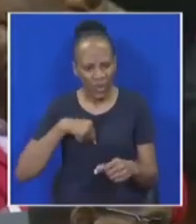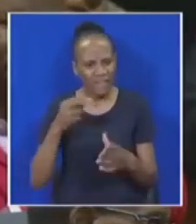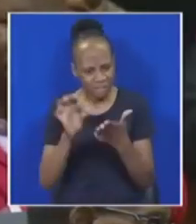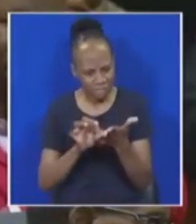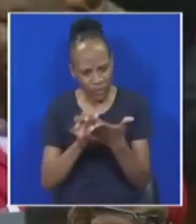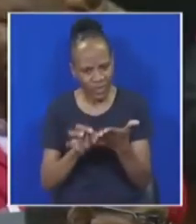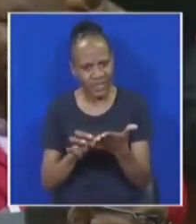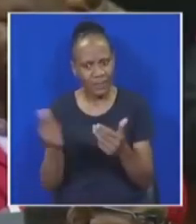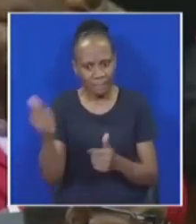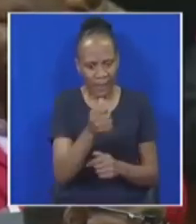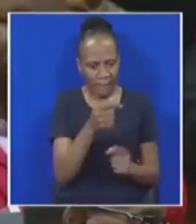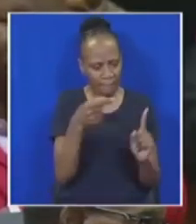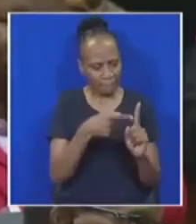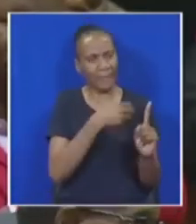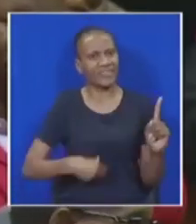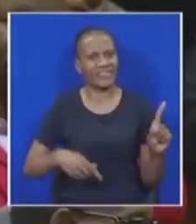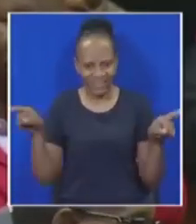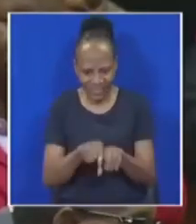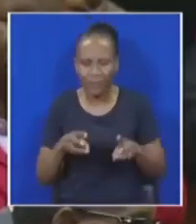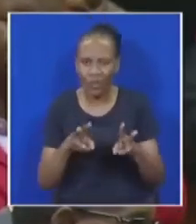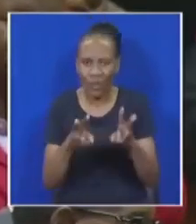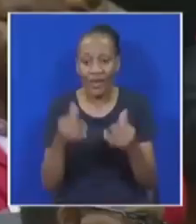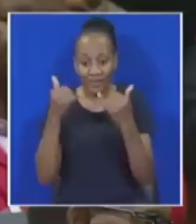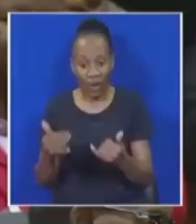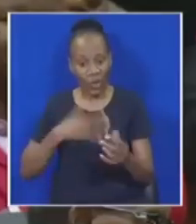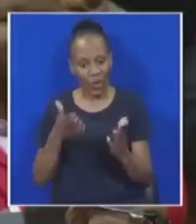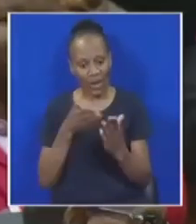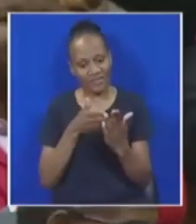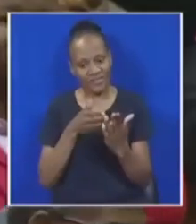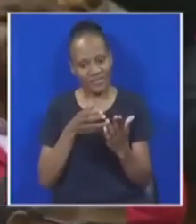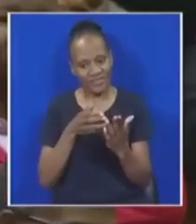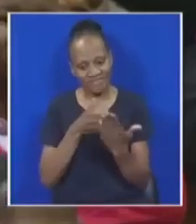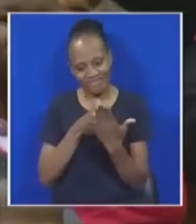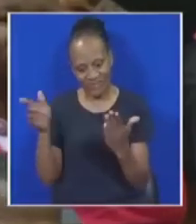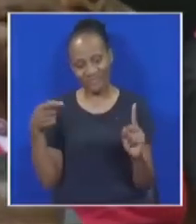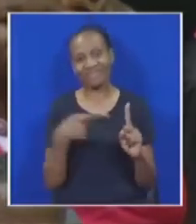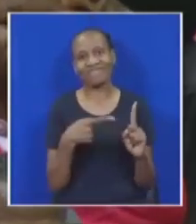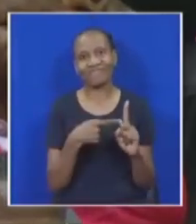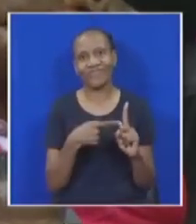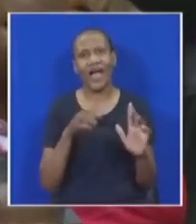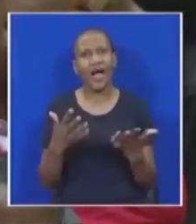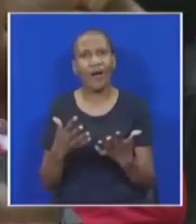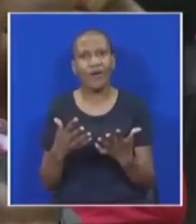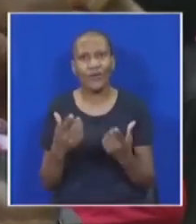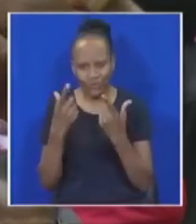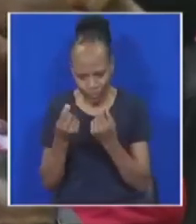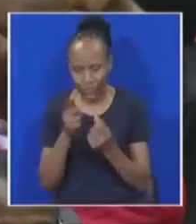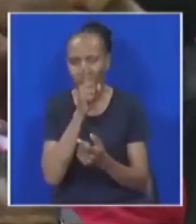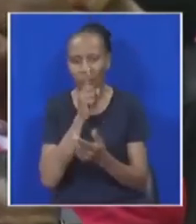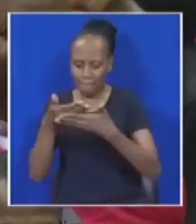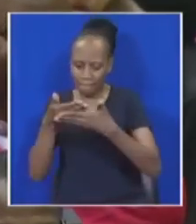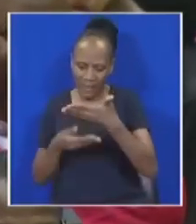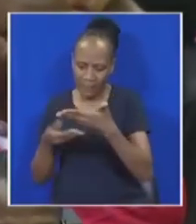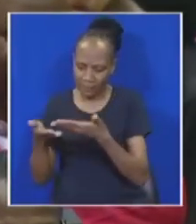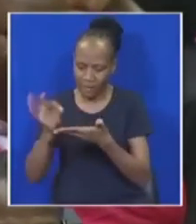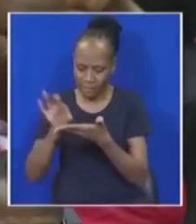ballot, when we have to remove such a president, we should engage through a secret ballot. We